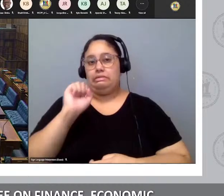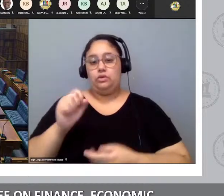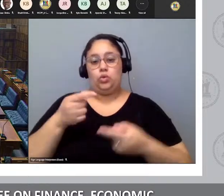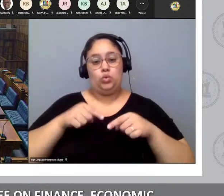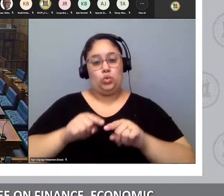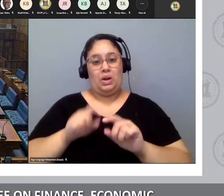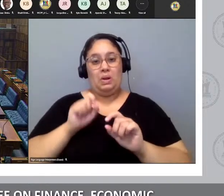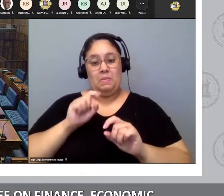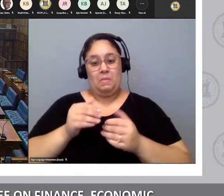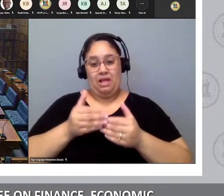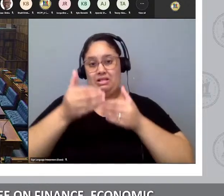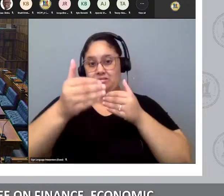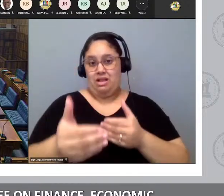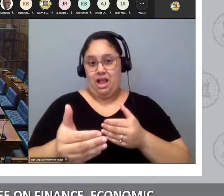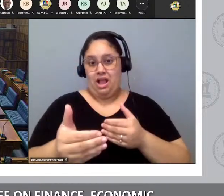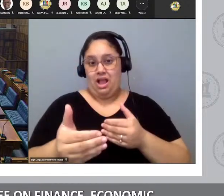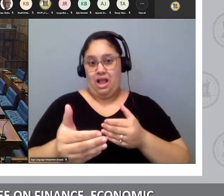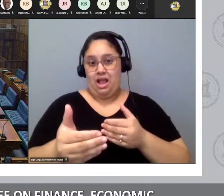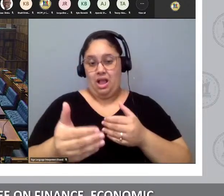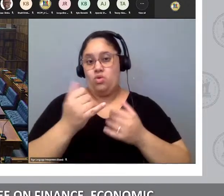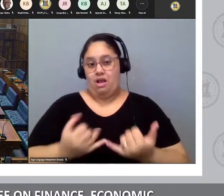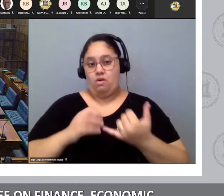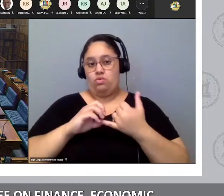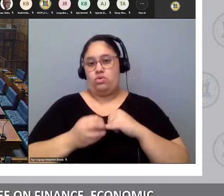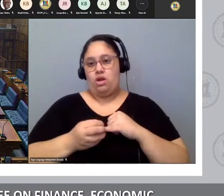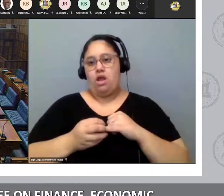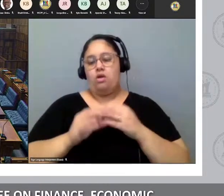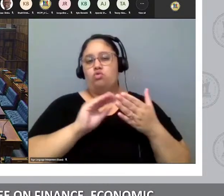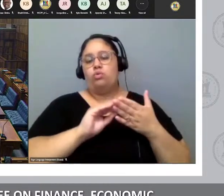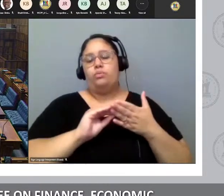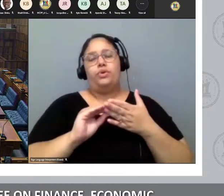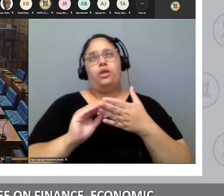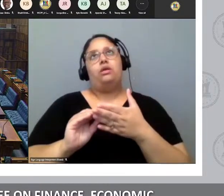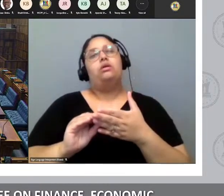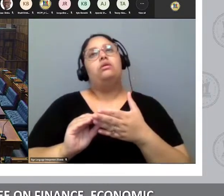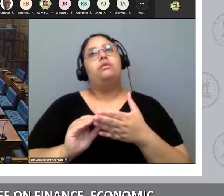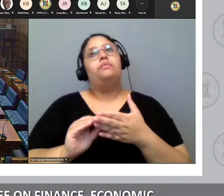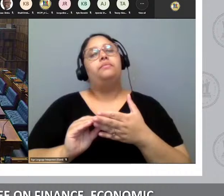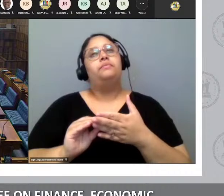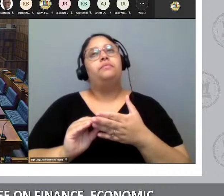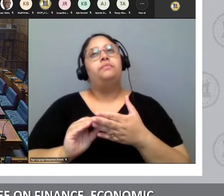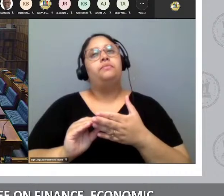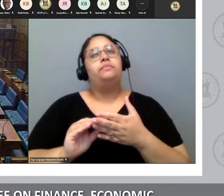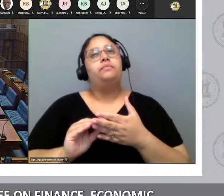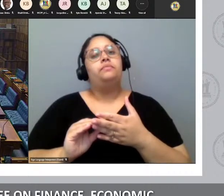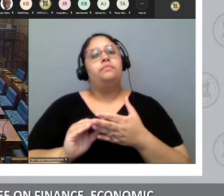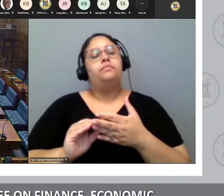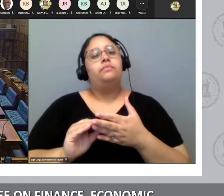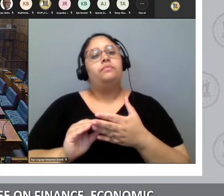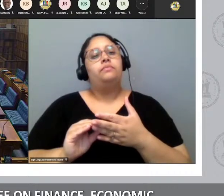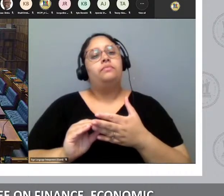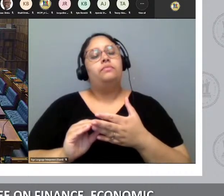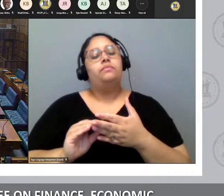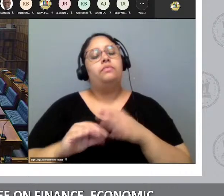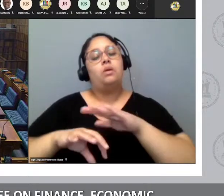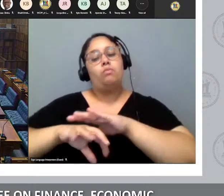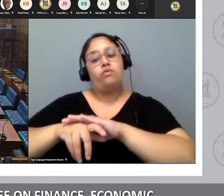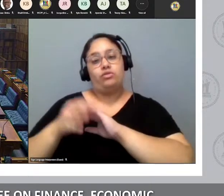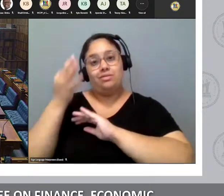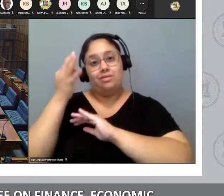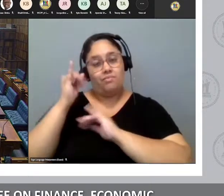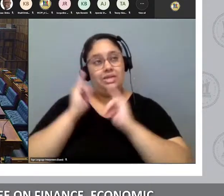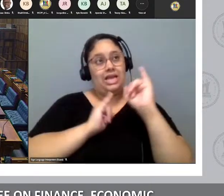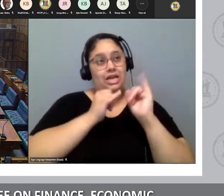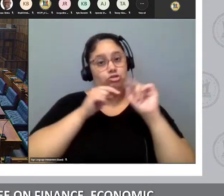this particular period where you are trying to bring you know the industry provincial government